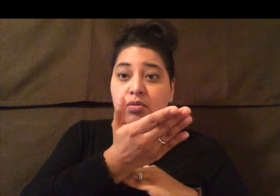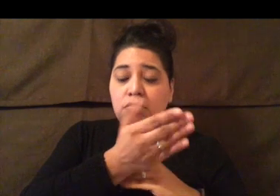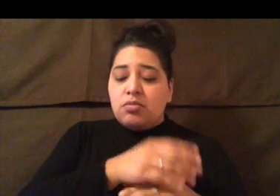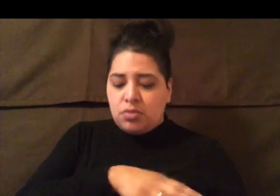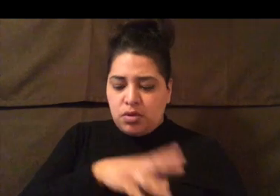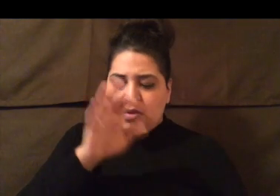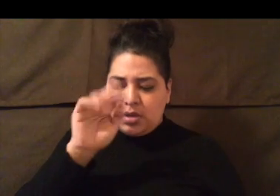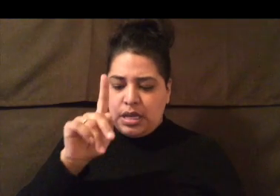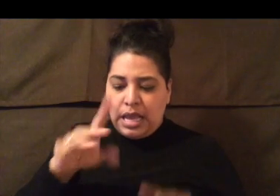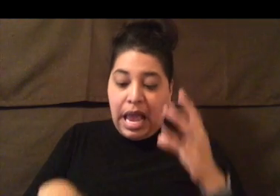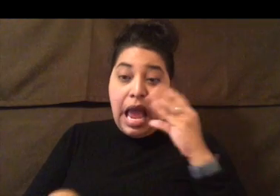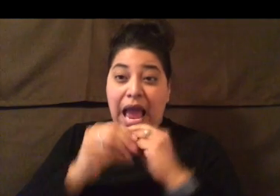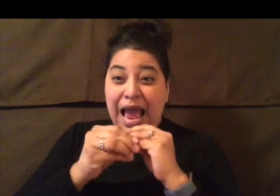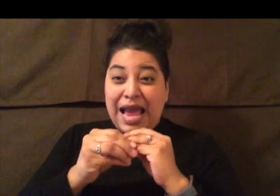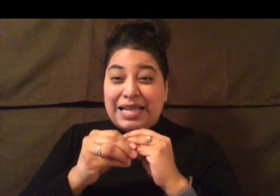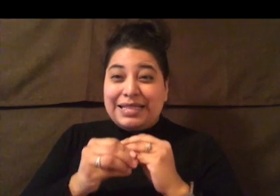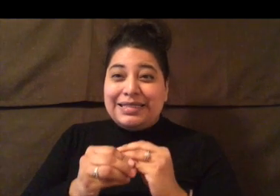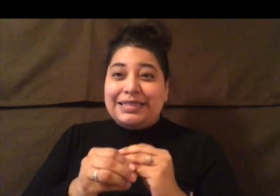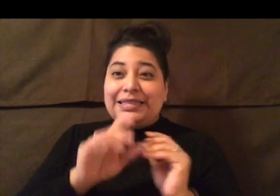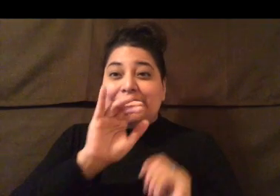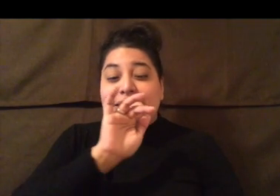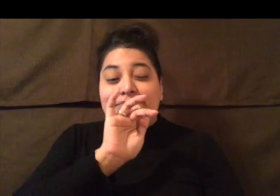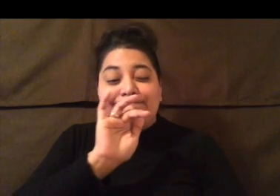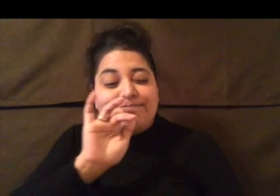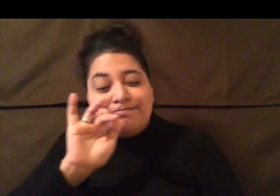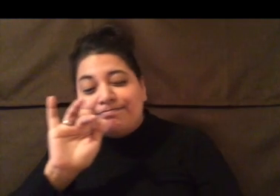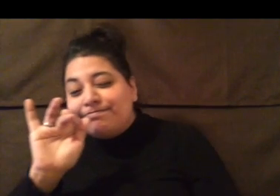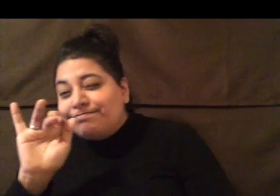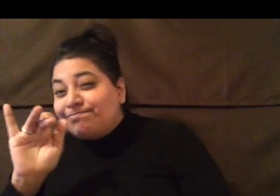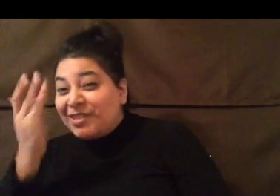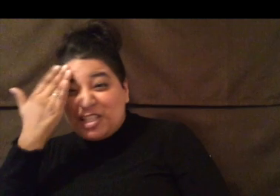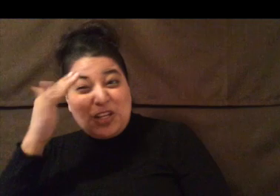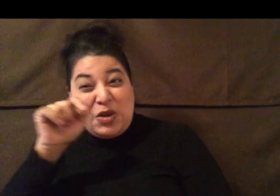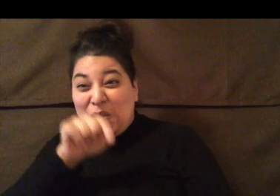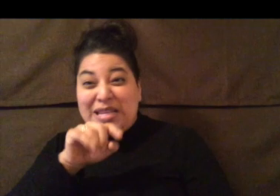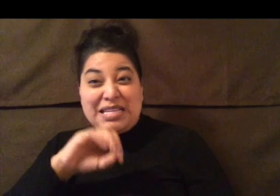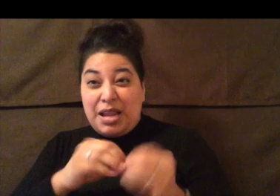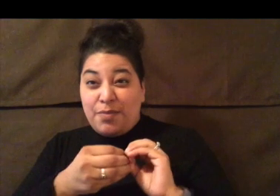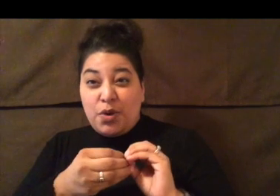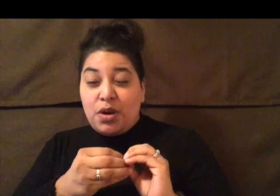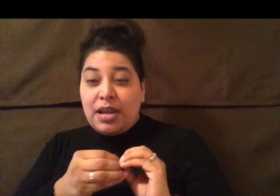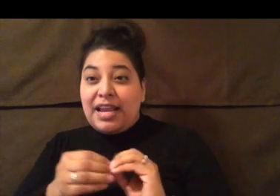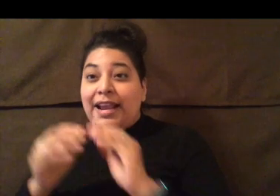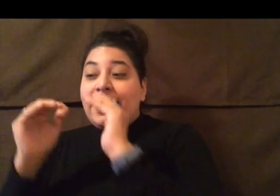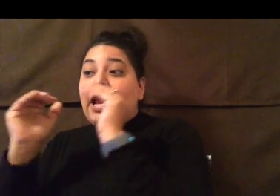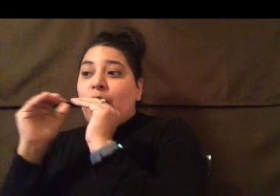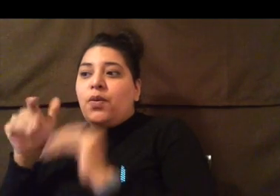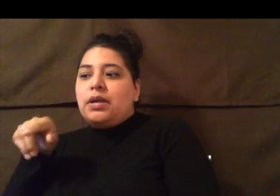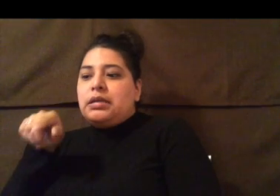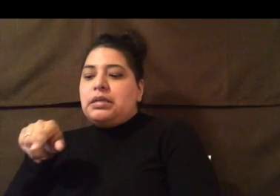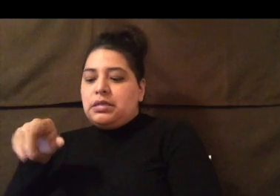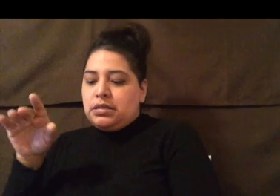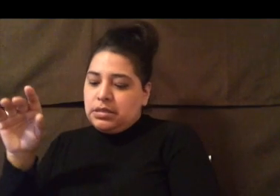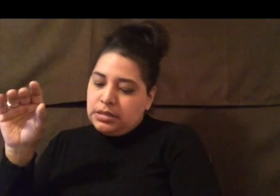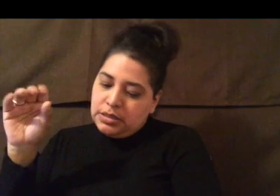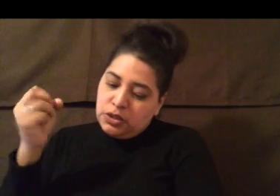Okay. Plus some amount of time. And he finishes